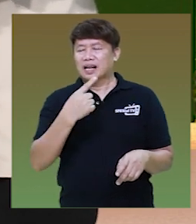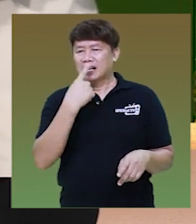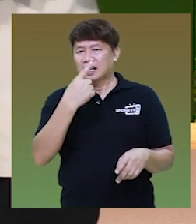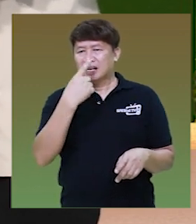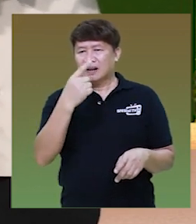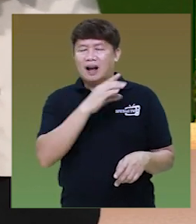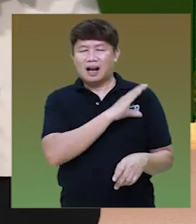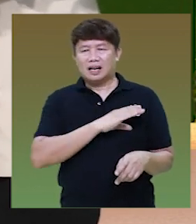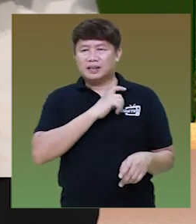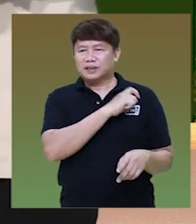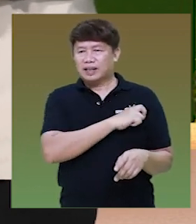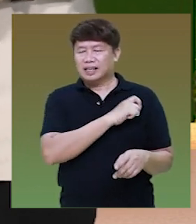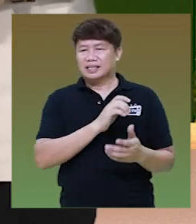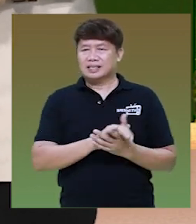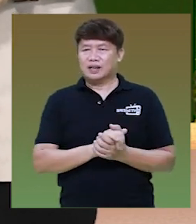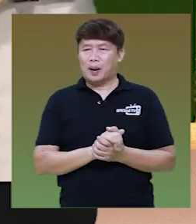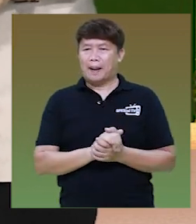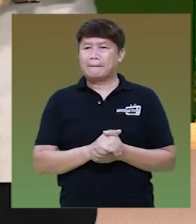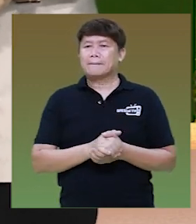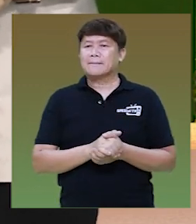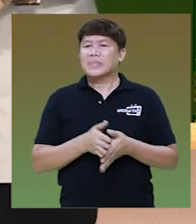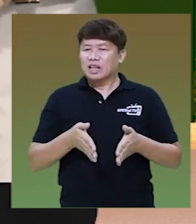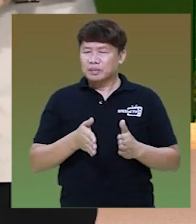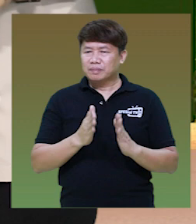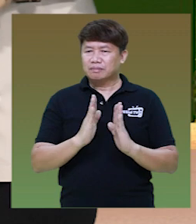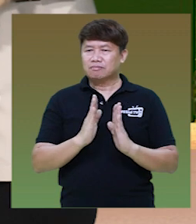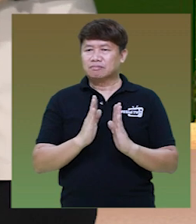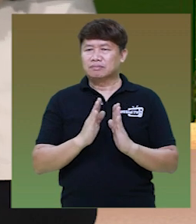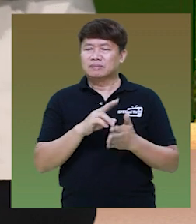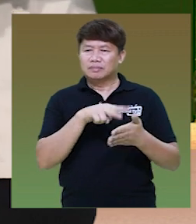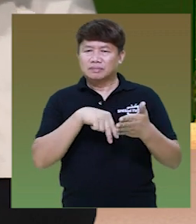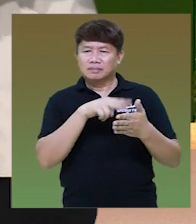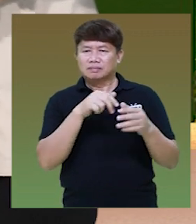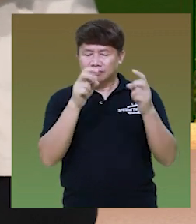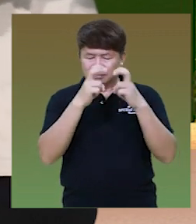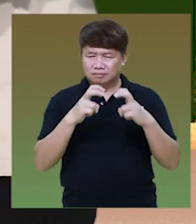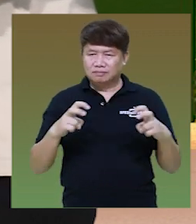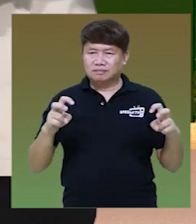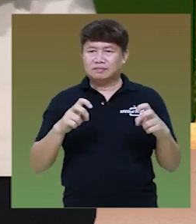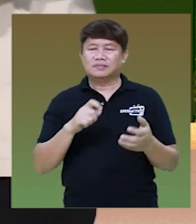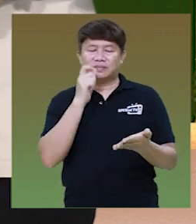traits. Let us read and analyze the text.